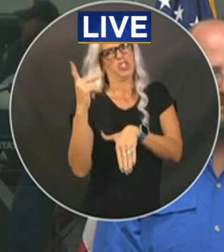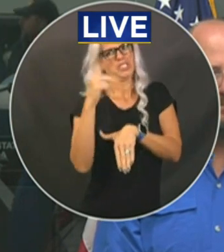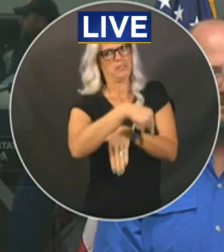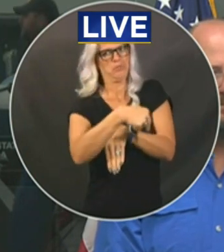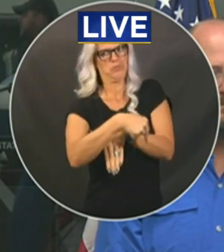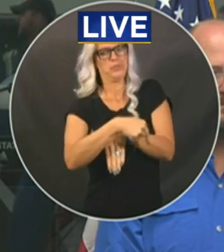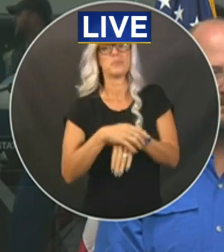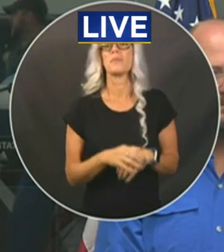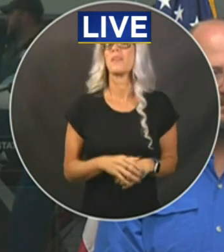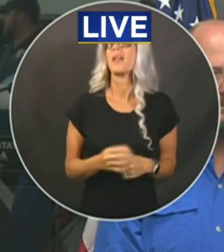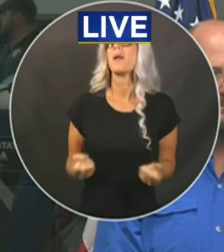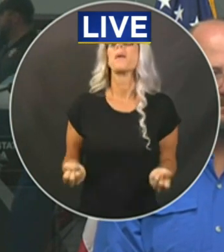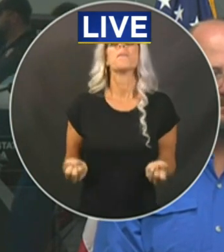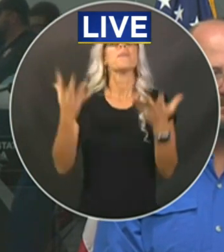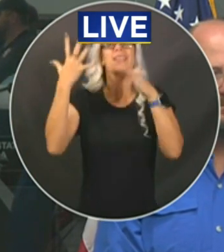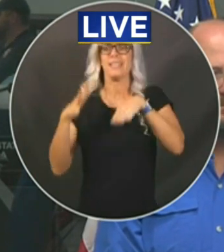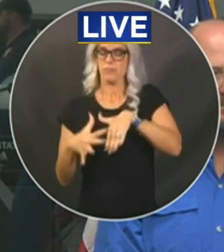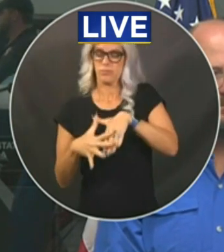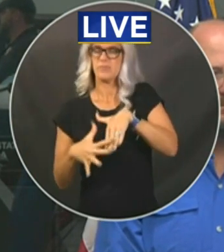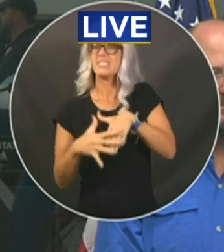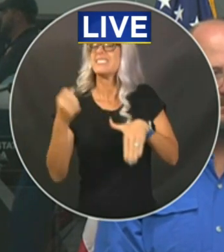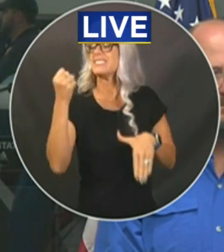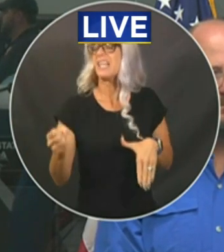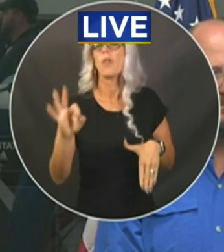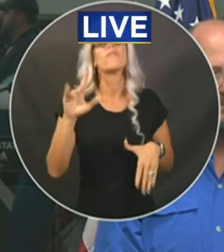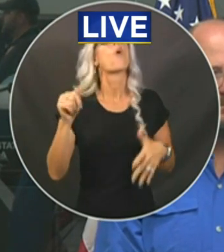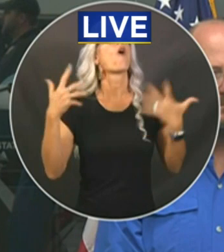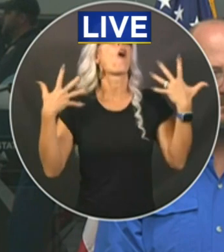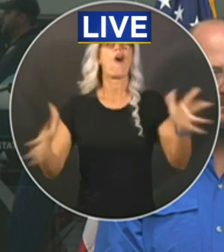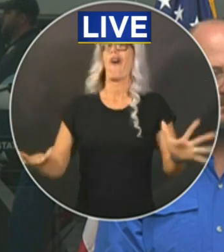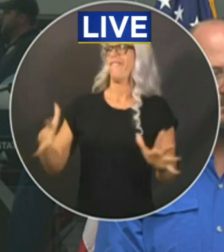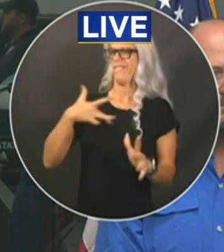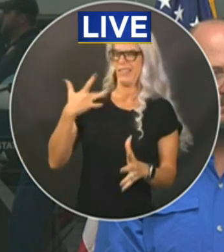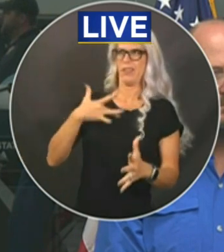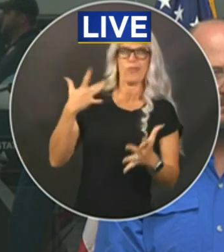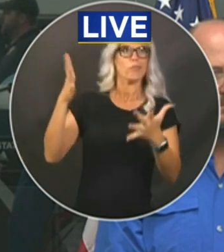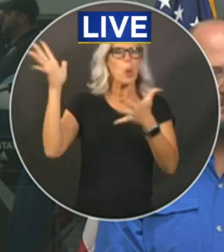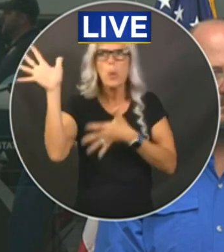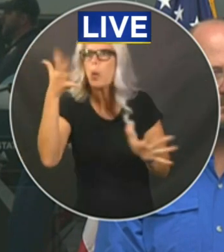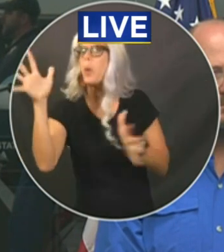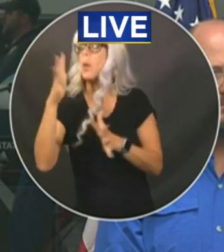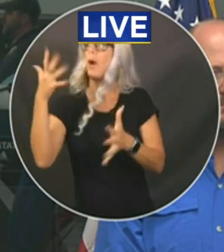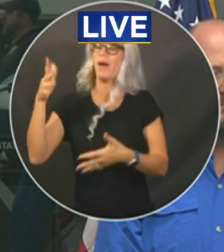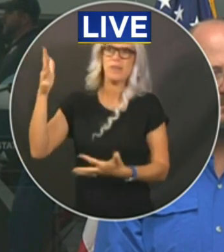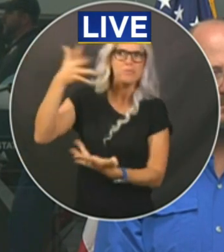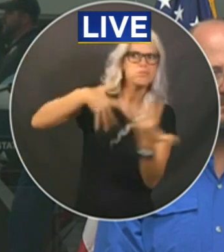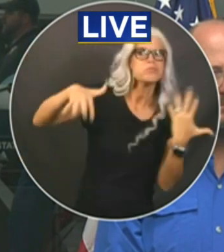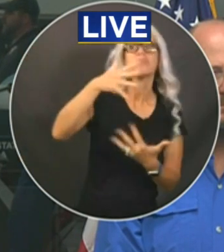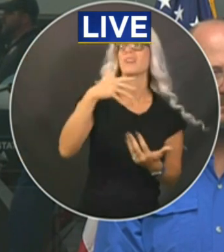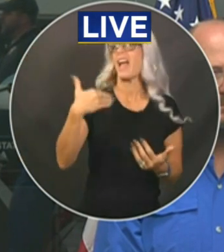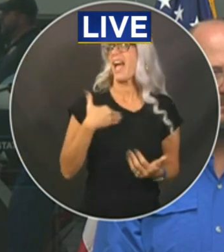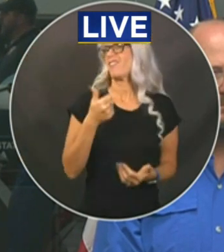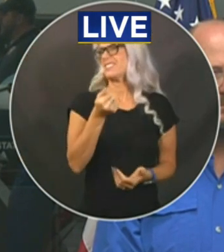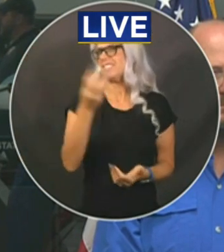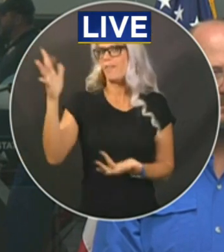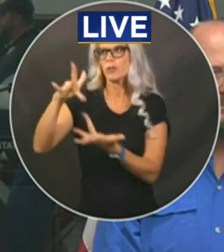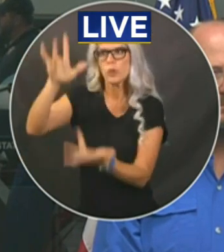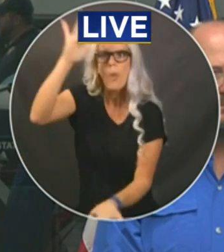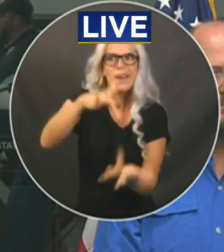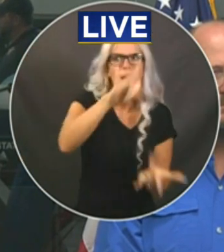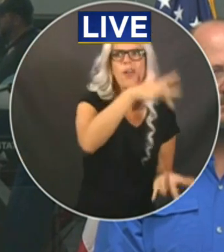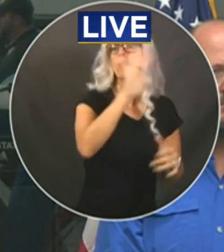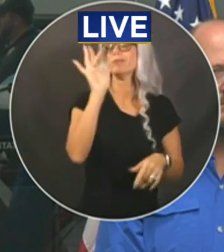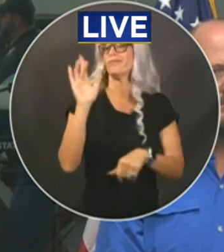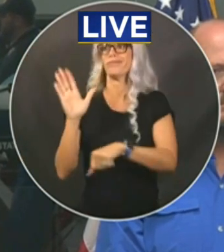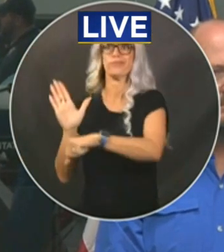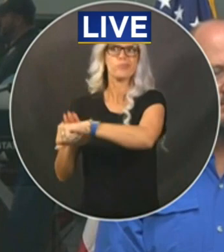experiencing impacts from the storm as it moves closer to landfall. There have been several tornado warnings issued during the overnight hours, and we expect to see